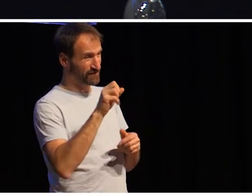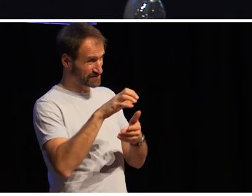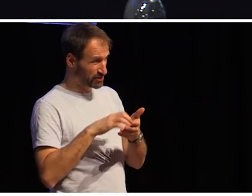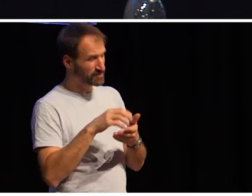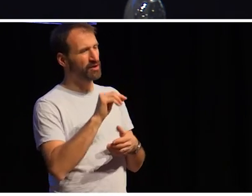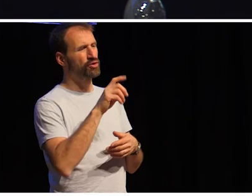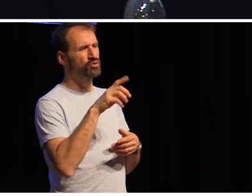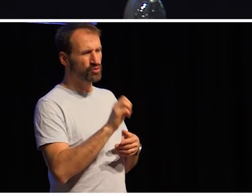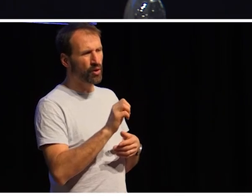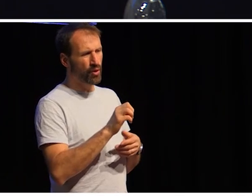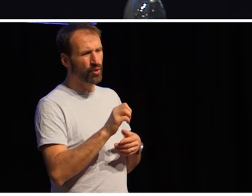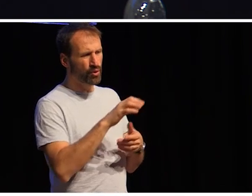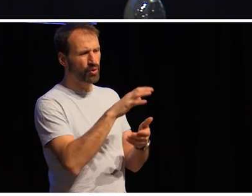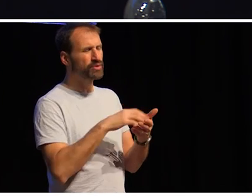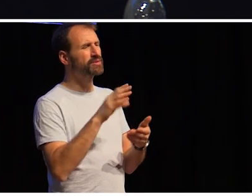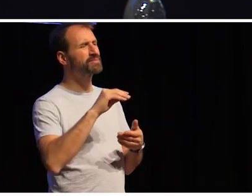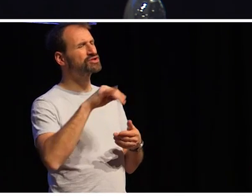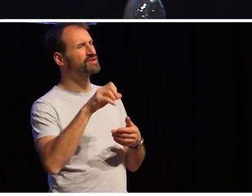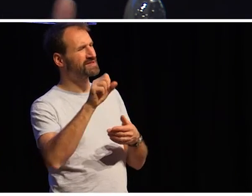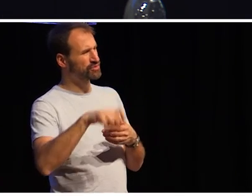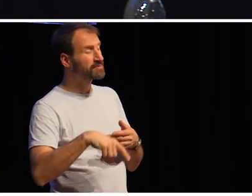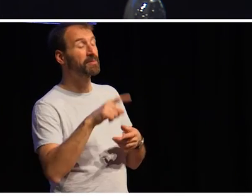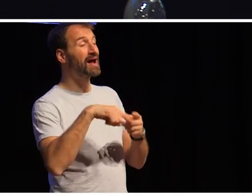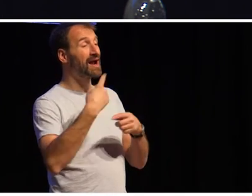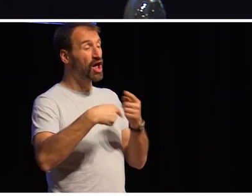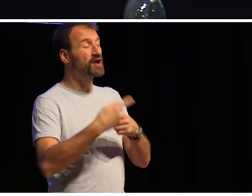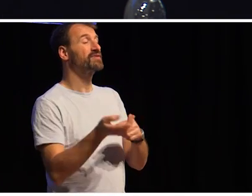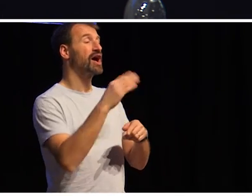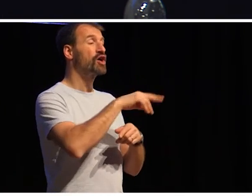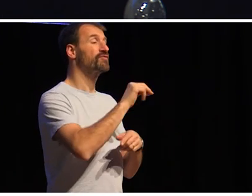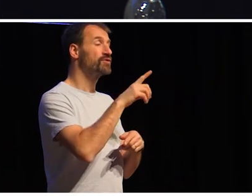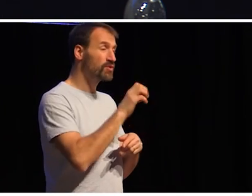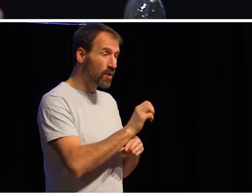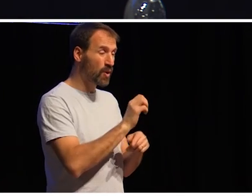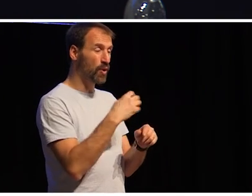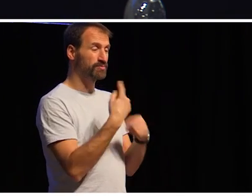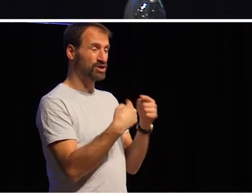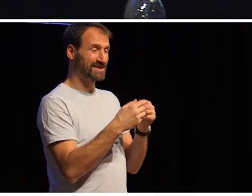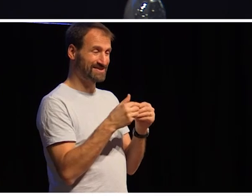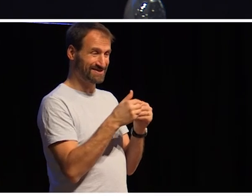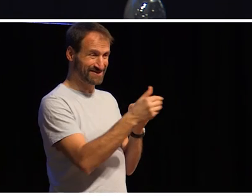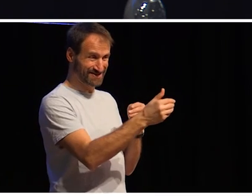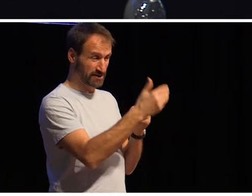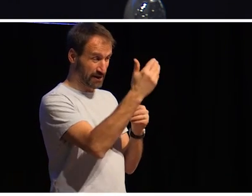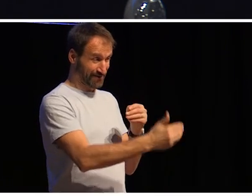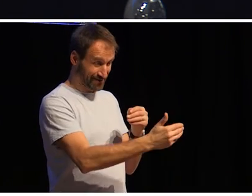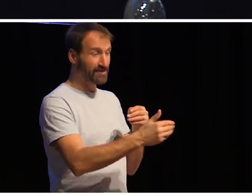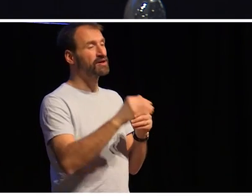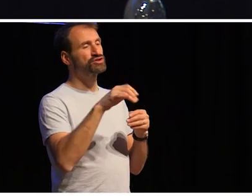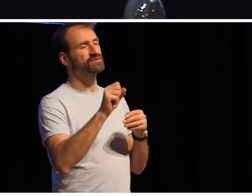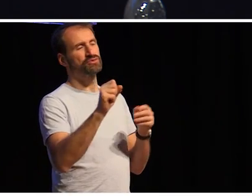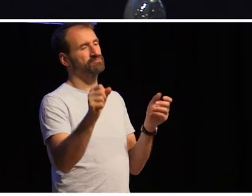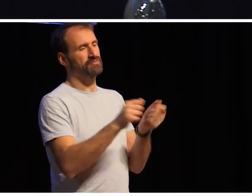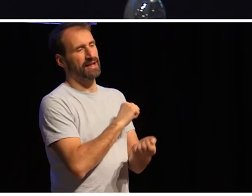some JavaScript, and the JavaScript actually runs until the Node process ends. So there is no really a need to clean up.